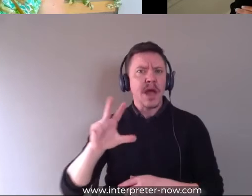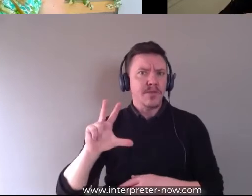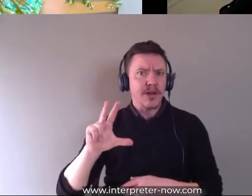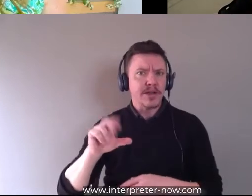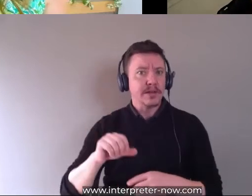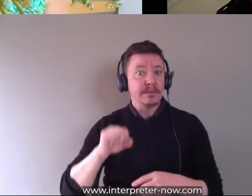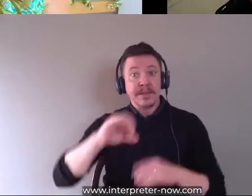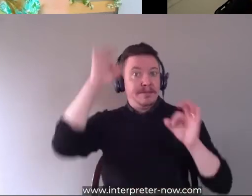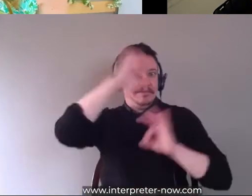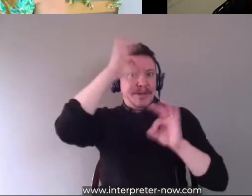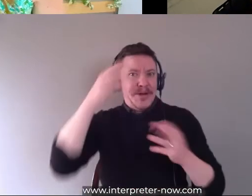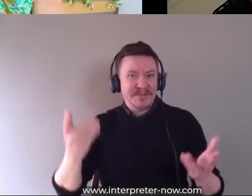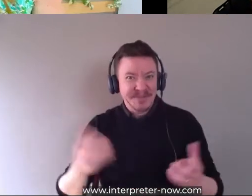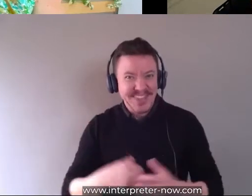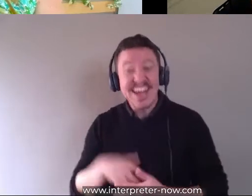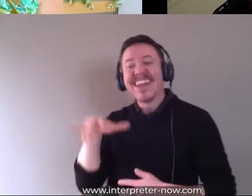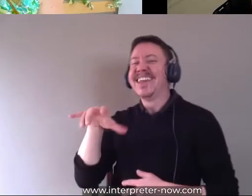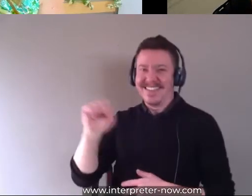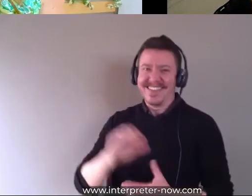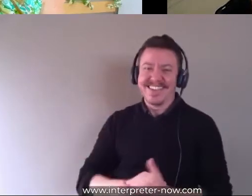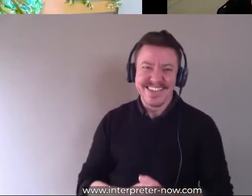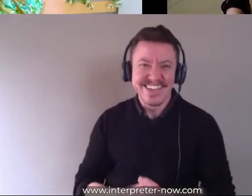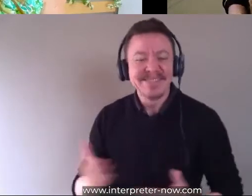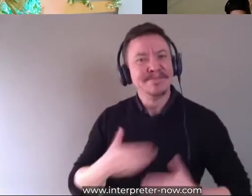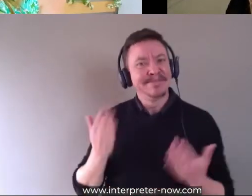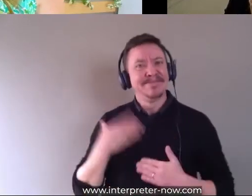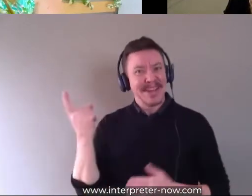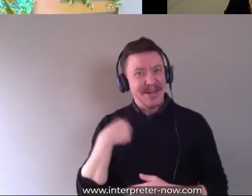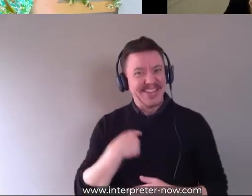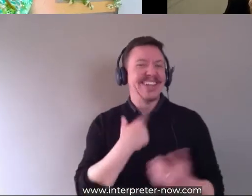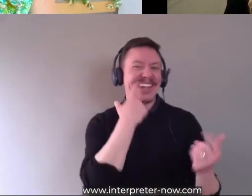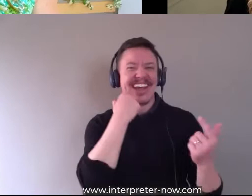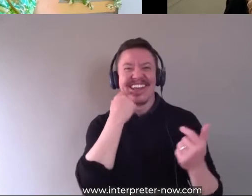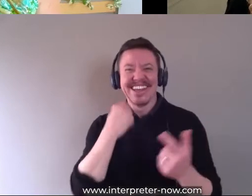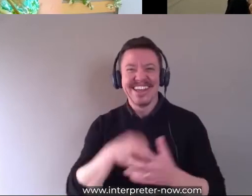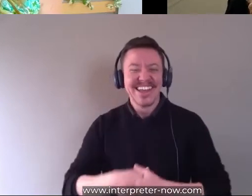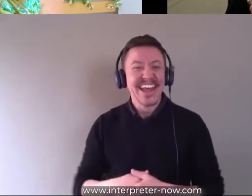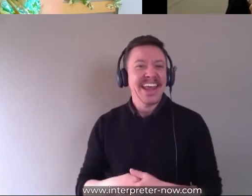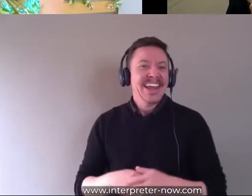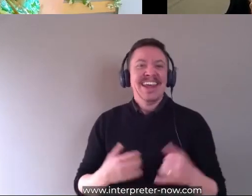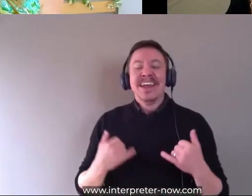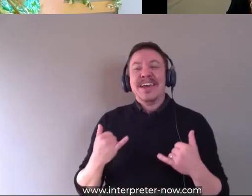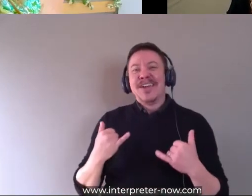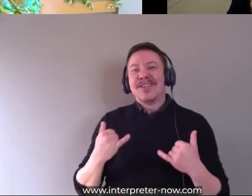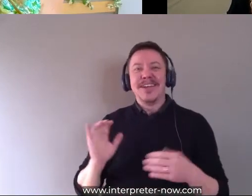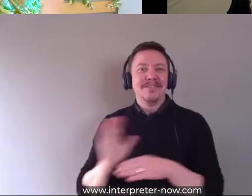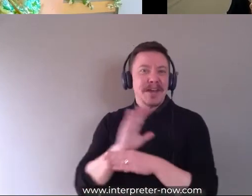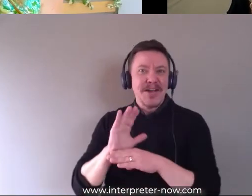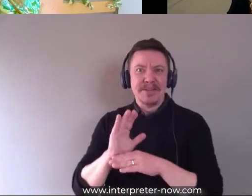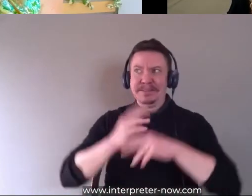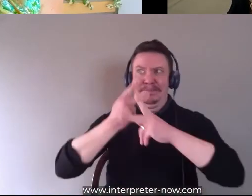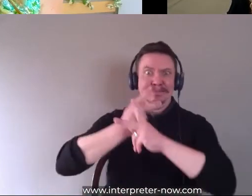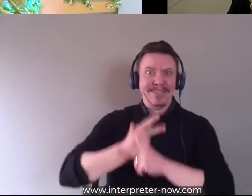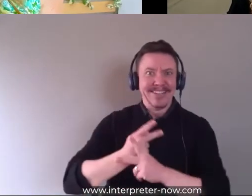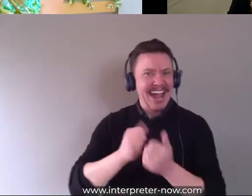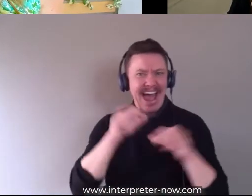anybody who doesn't know? Yeah. Yes. I'm glad you asked. Right now, I feel like our industry is trying to figure out how